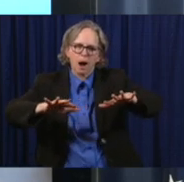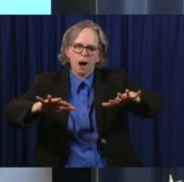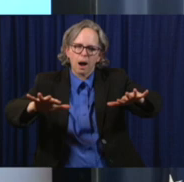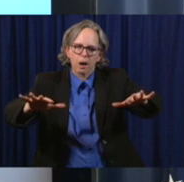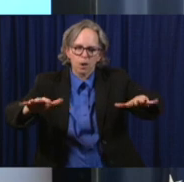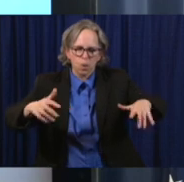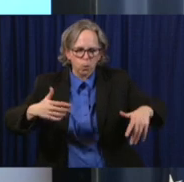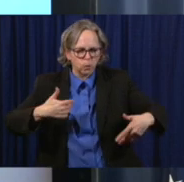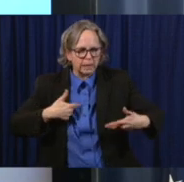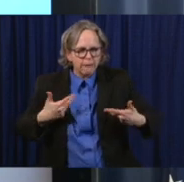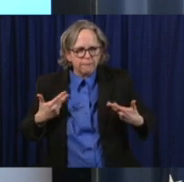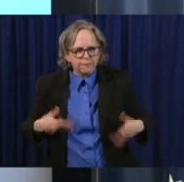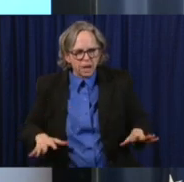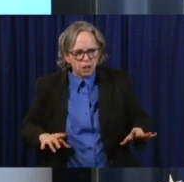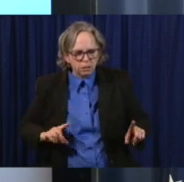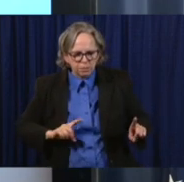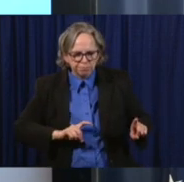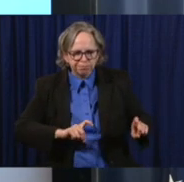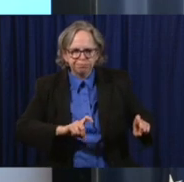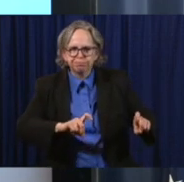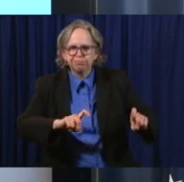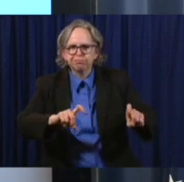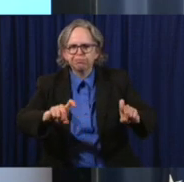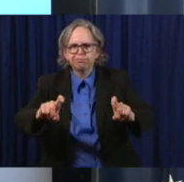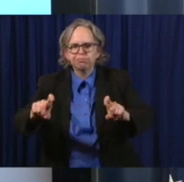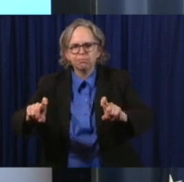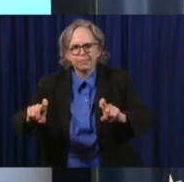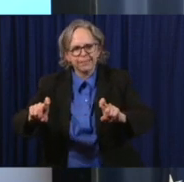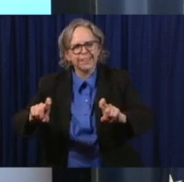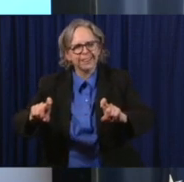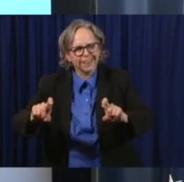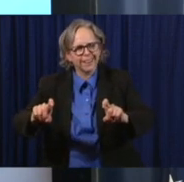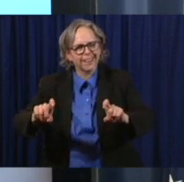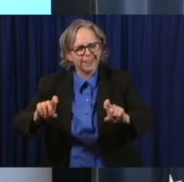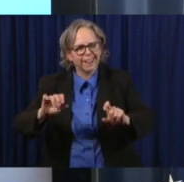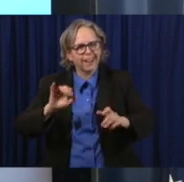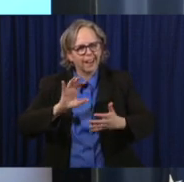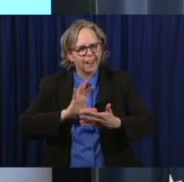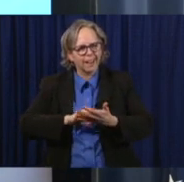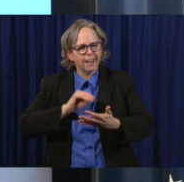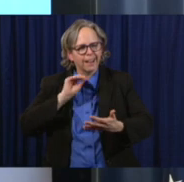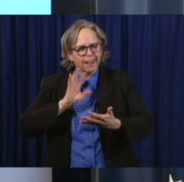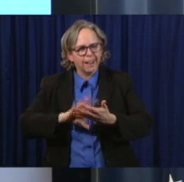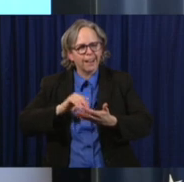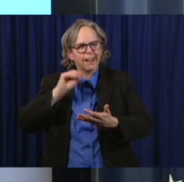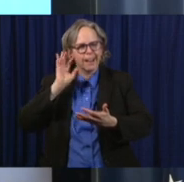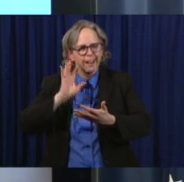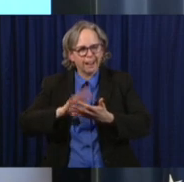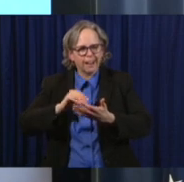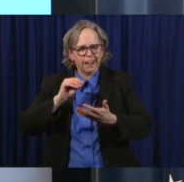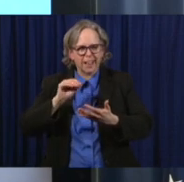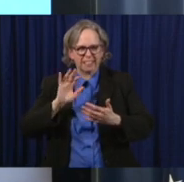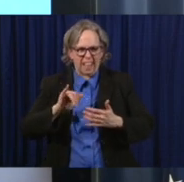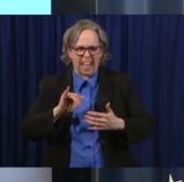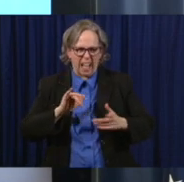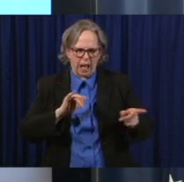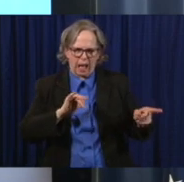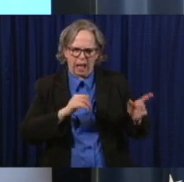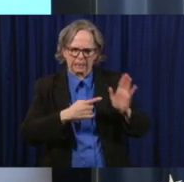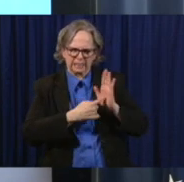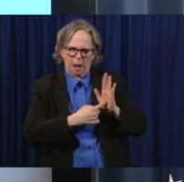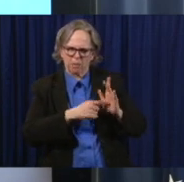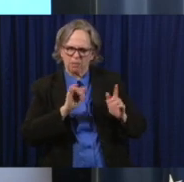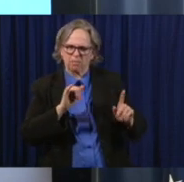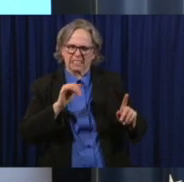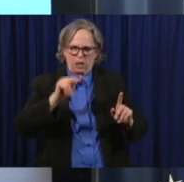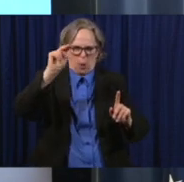of tests, or in a couple of these cases, we've tested all of the residents of that nursing home. And